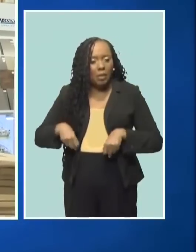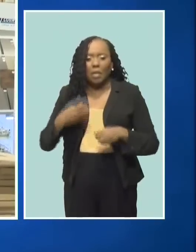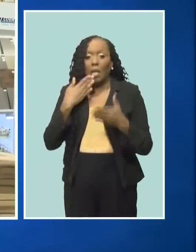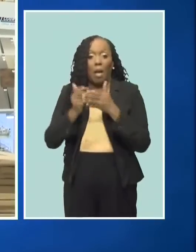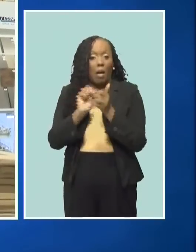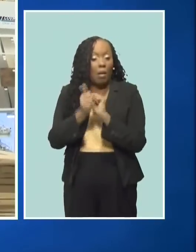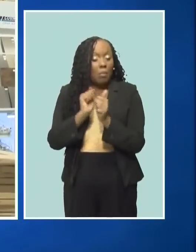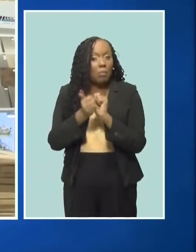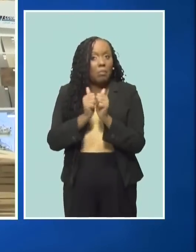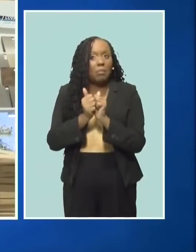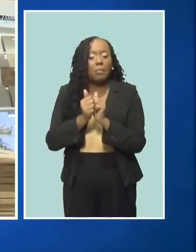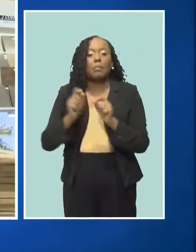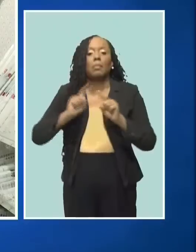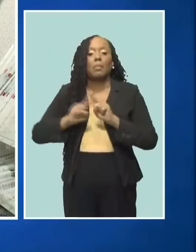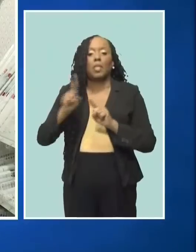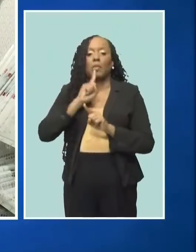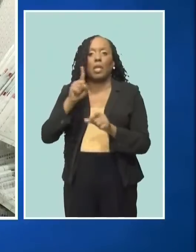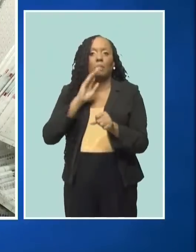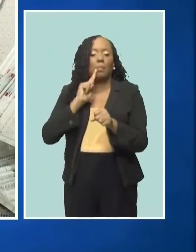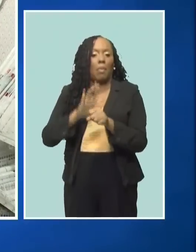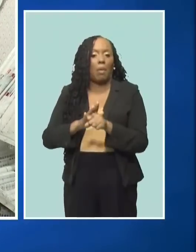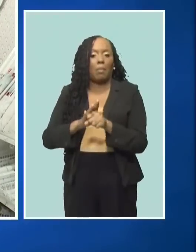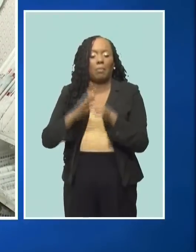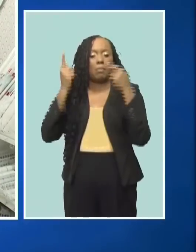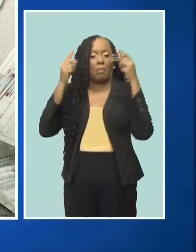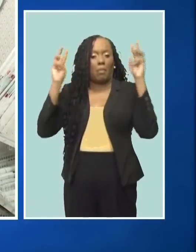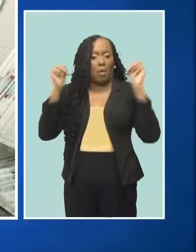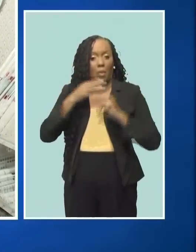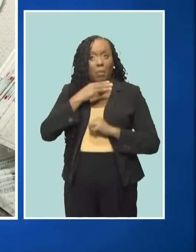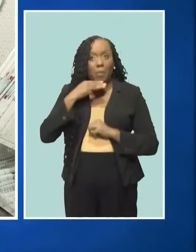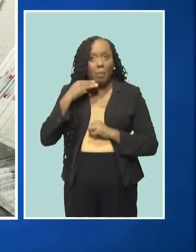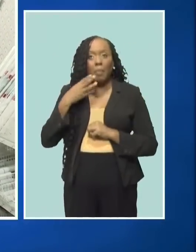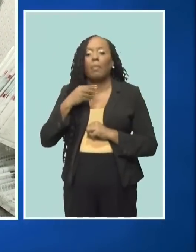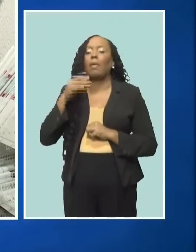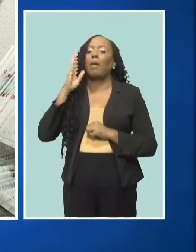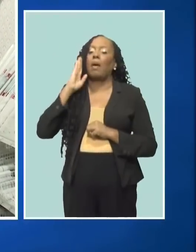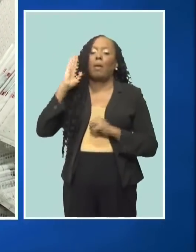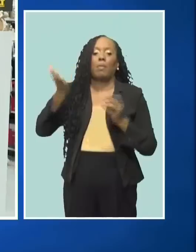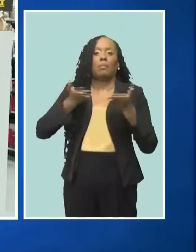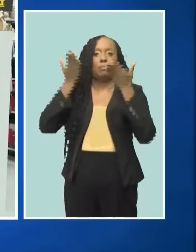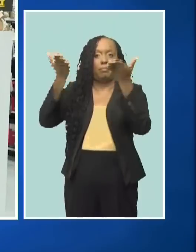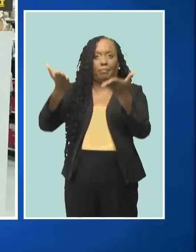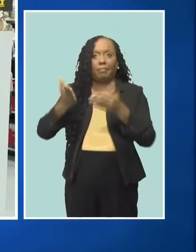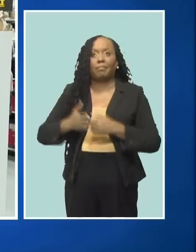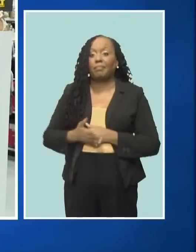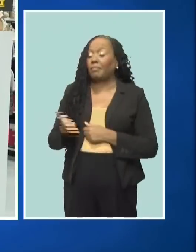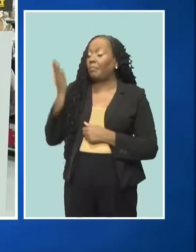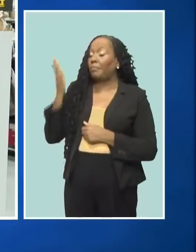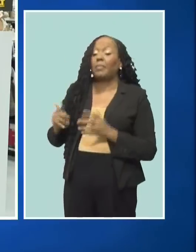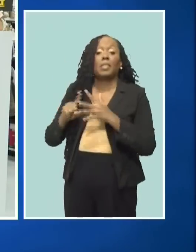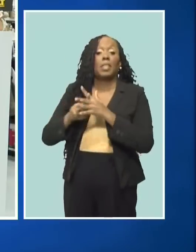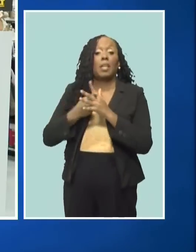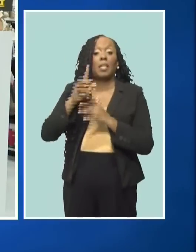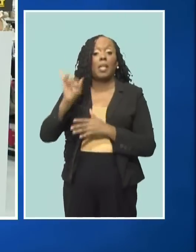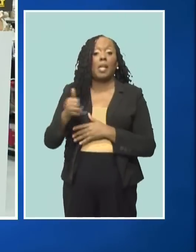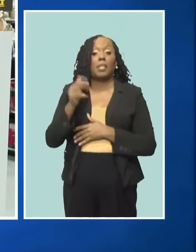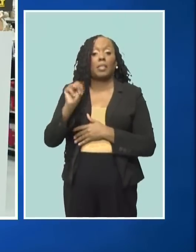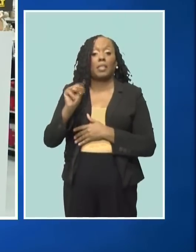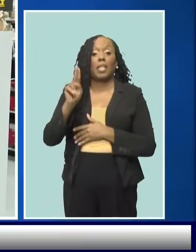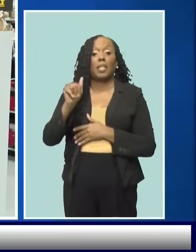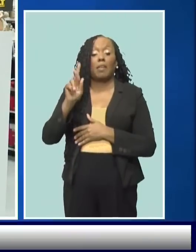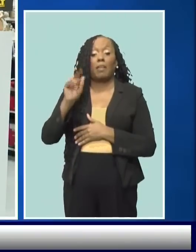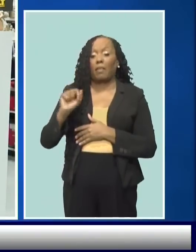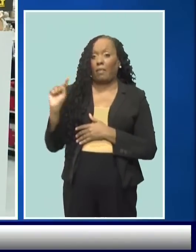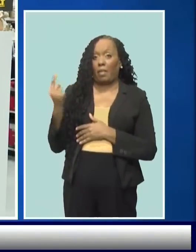competition, they made a commitment to Prime Minister Motley, and they will deliver on the promise. Starting from 1st of January, all the